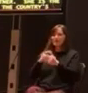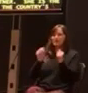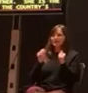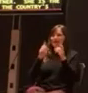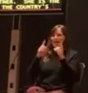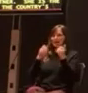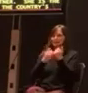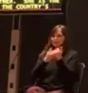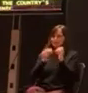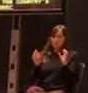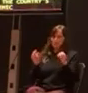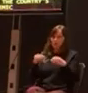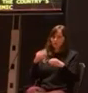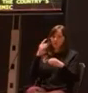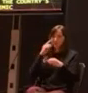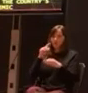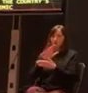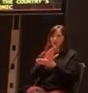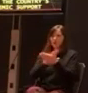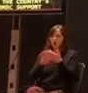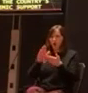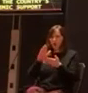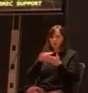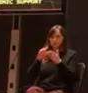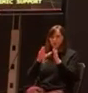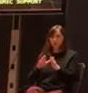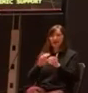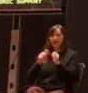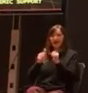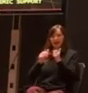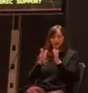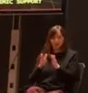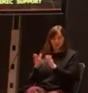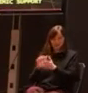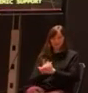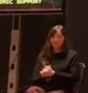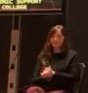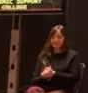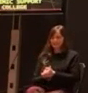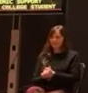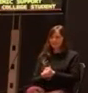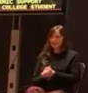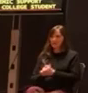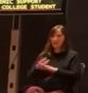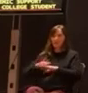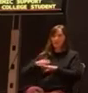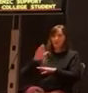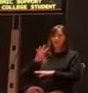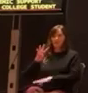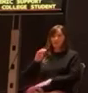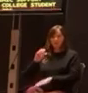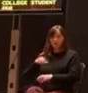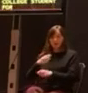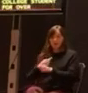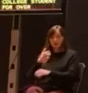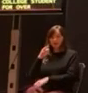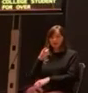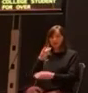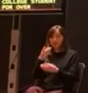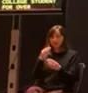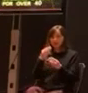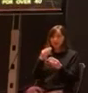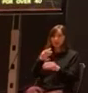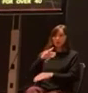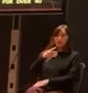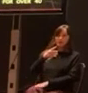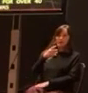support office for college student athletes. For over 40 years, she was the